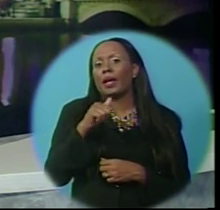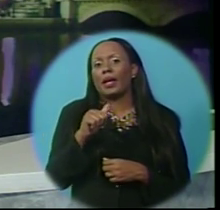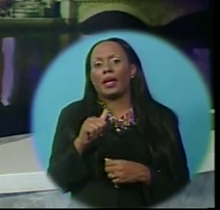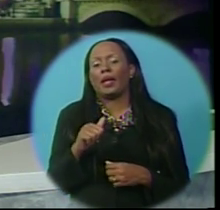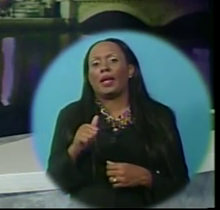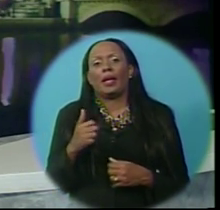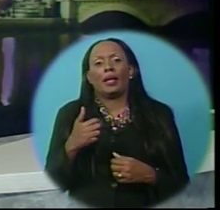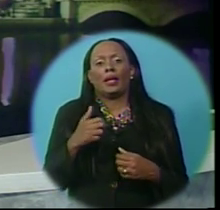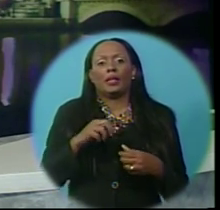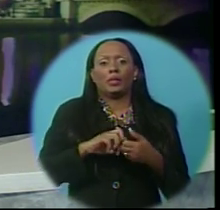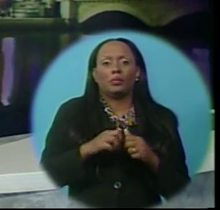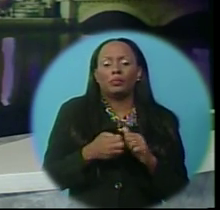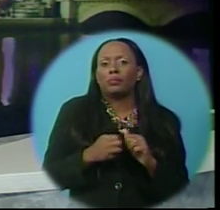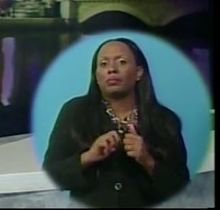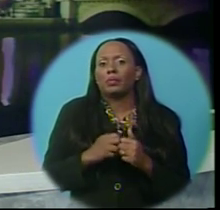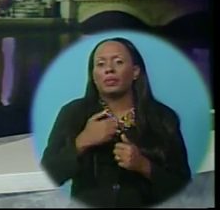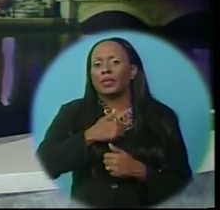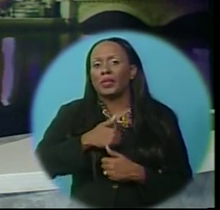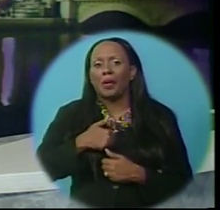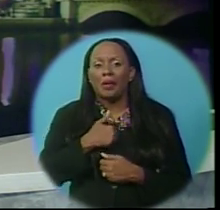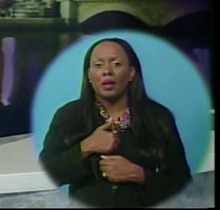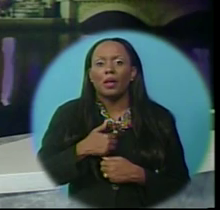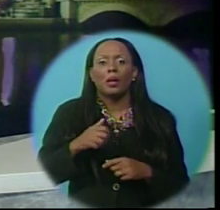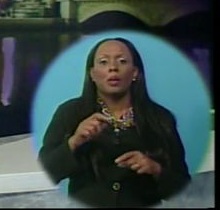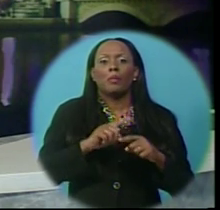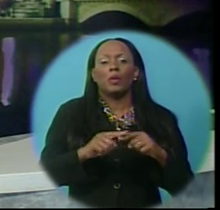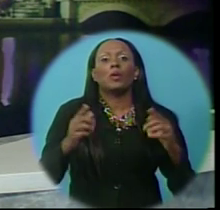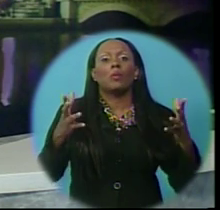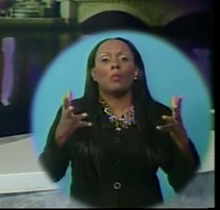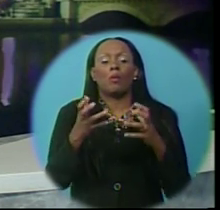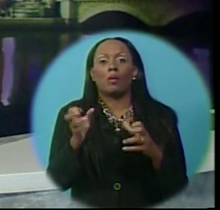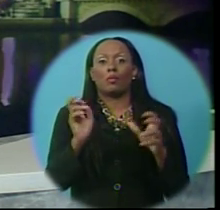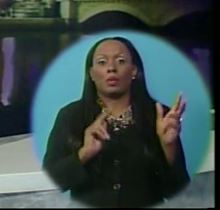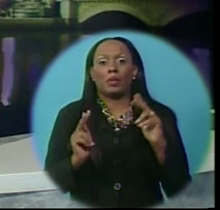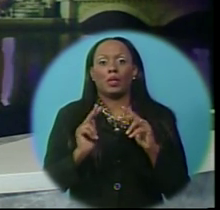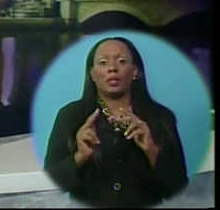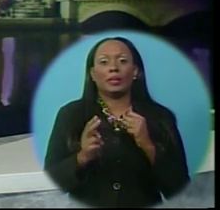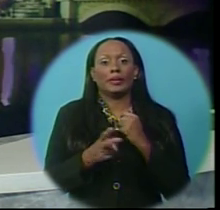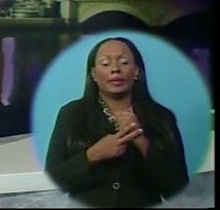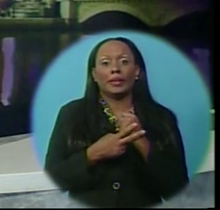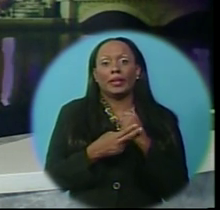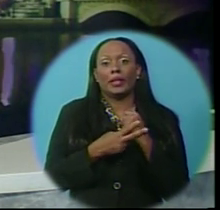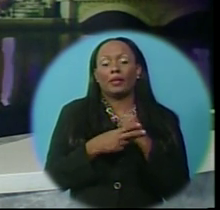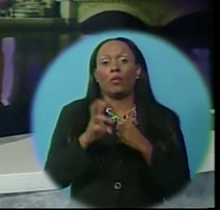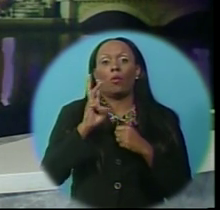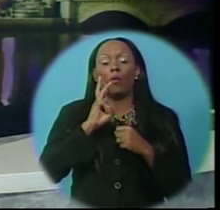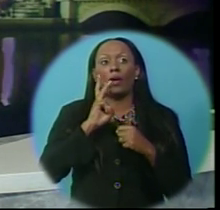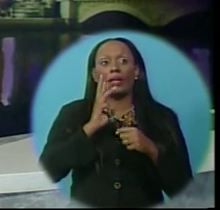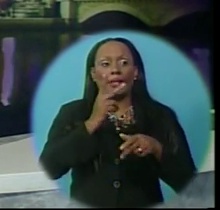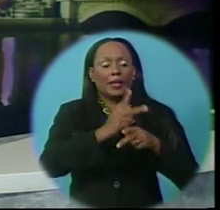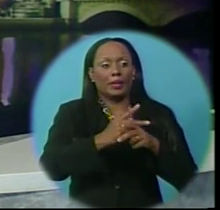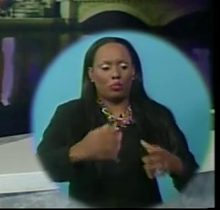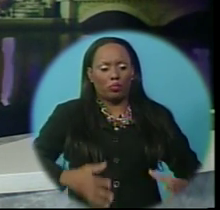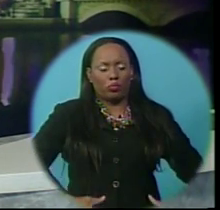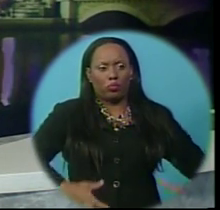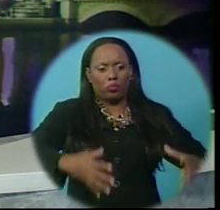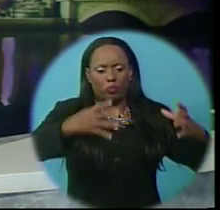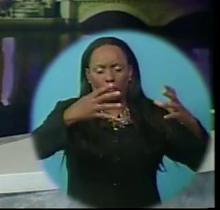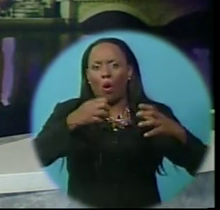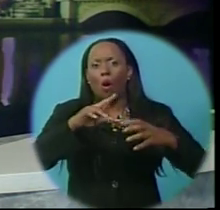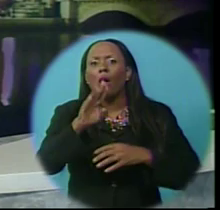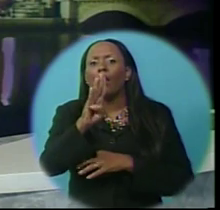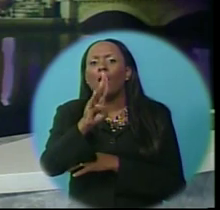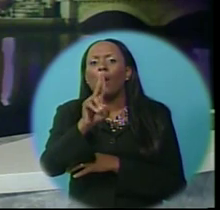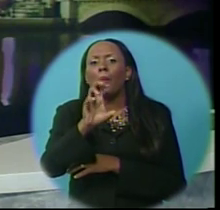inconvenience caused, but is also urging the public to be proactive and store water. Tankers are being dispatched daily, but residents are